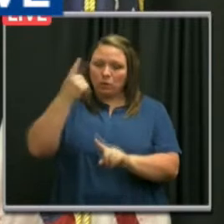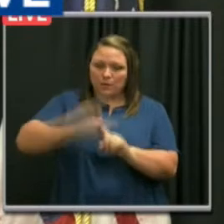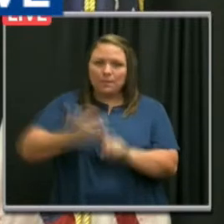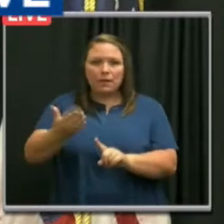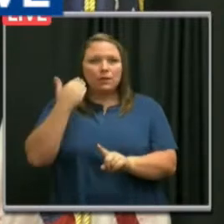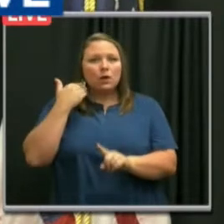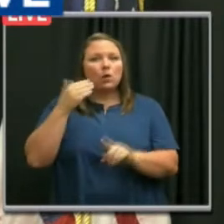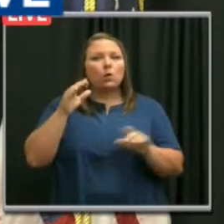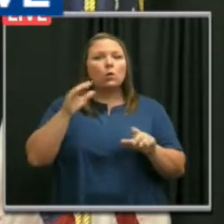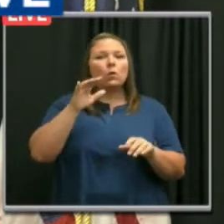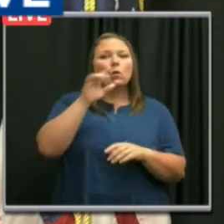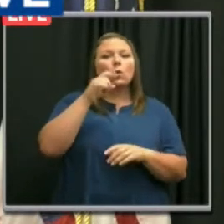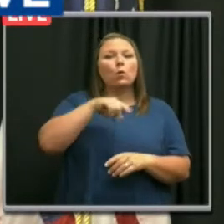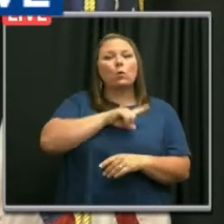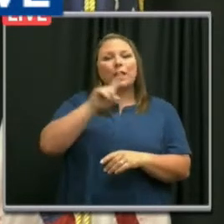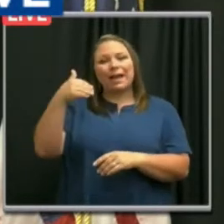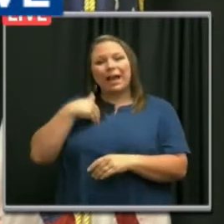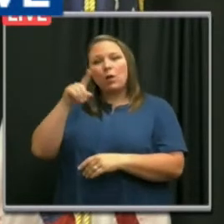active cases numbered